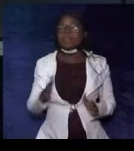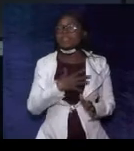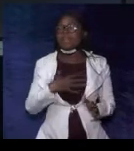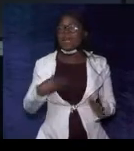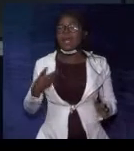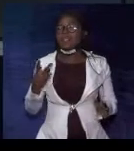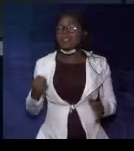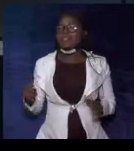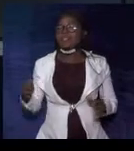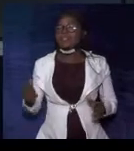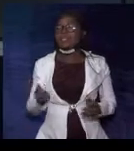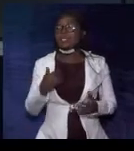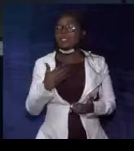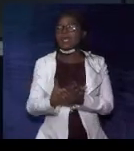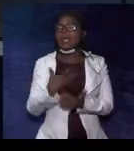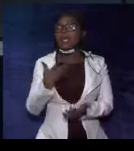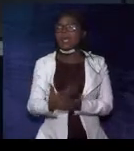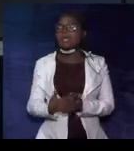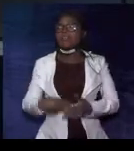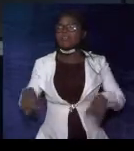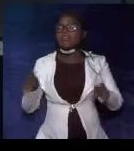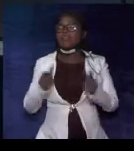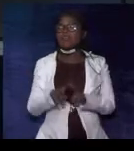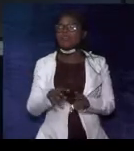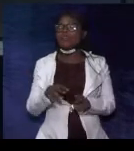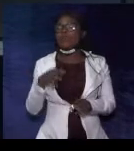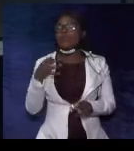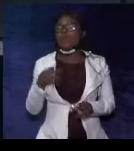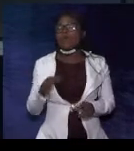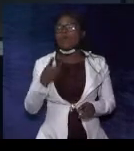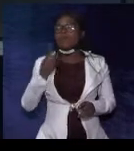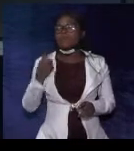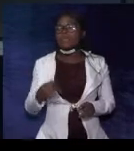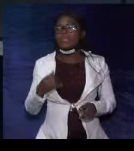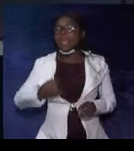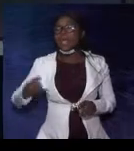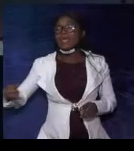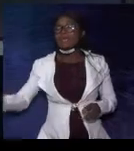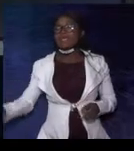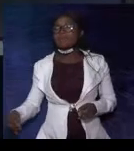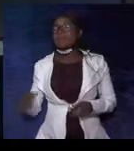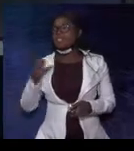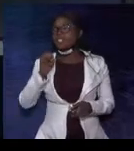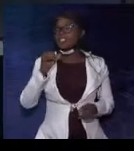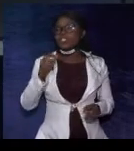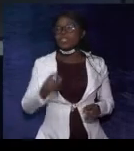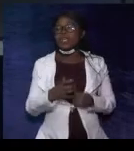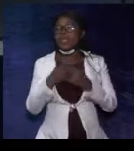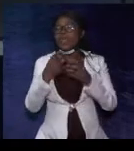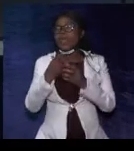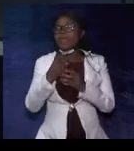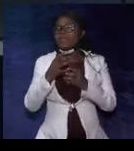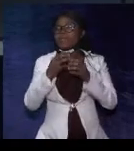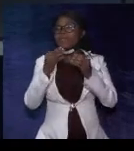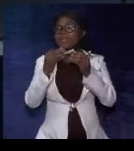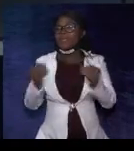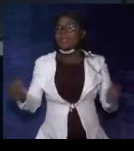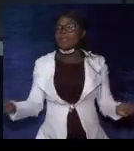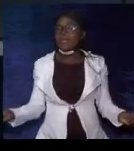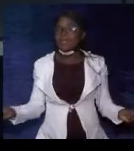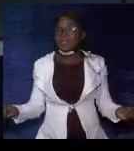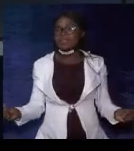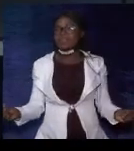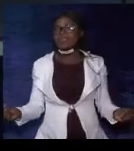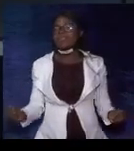We are referring to the land, the equipment they are using on the farm, the crops on the farm, and in